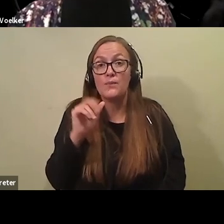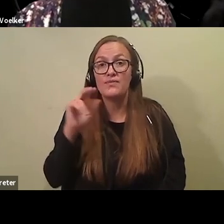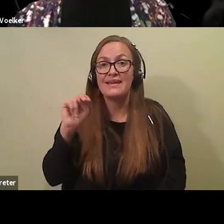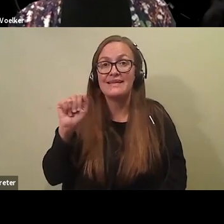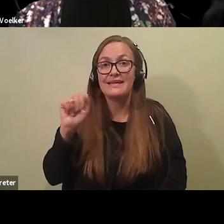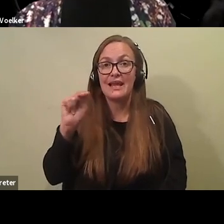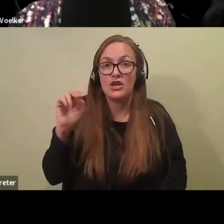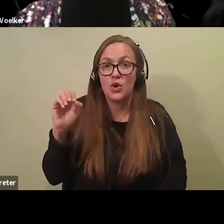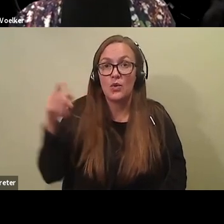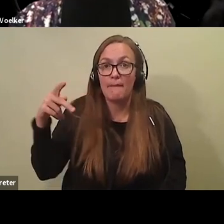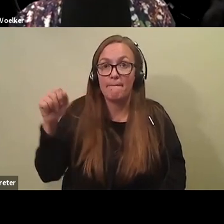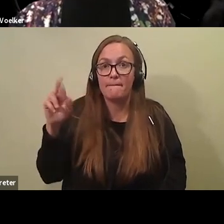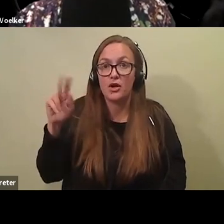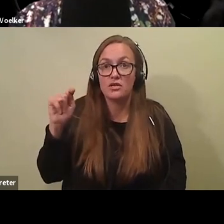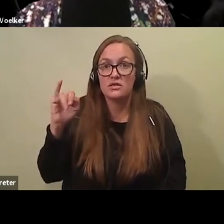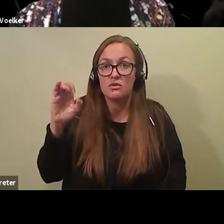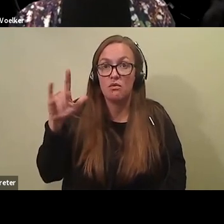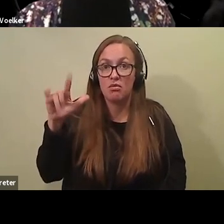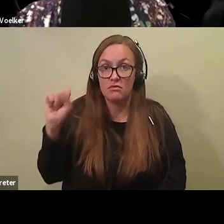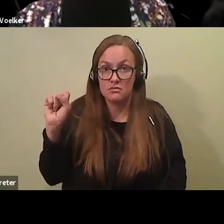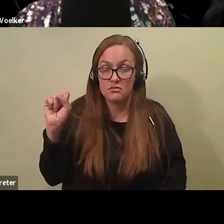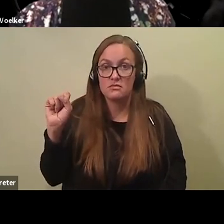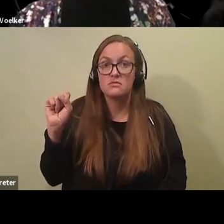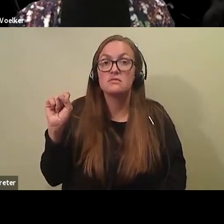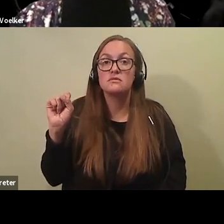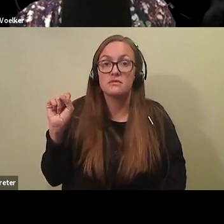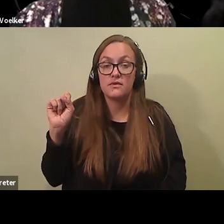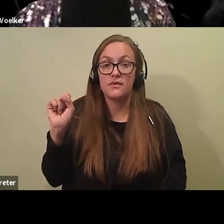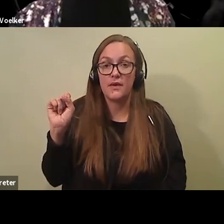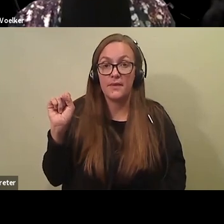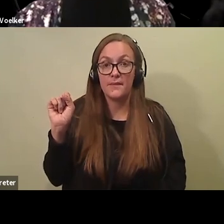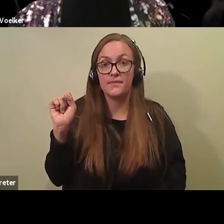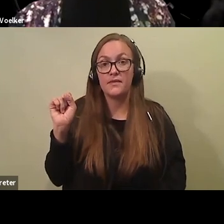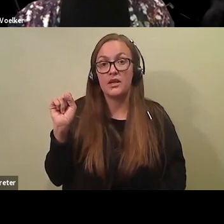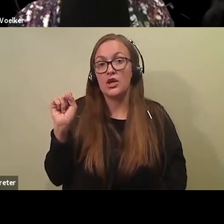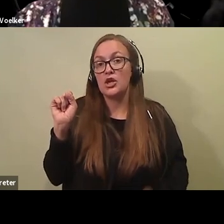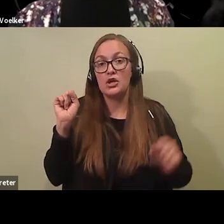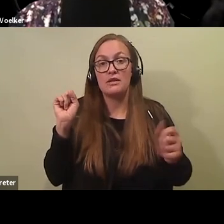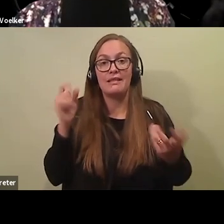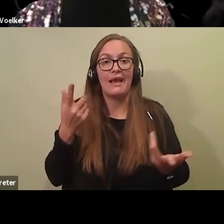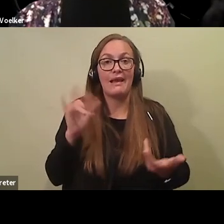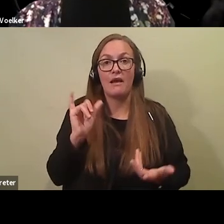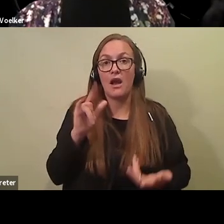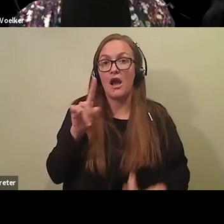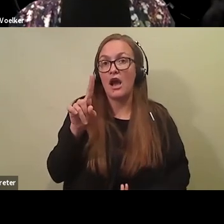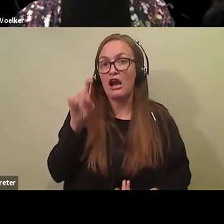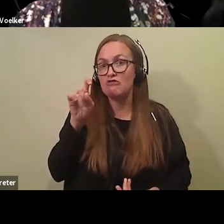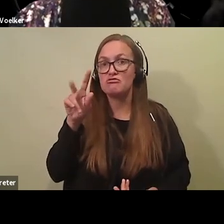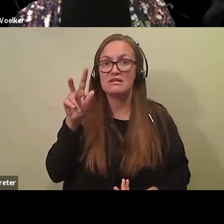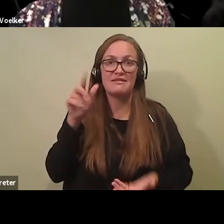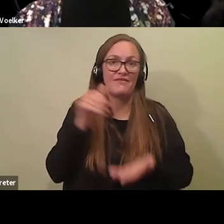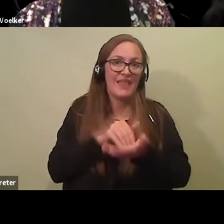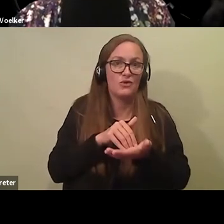nanoparticles size. So they're like, maybe on the order of hundreds or thousands of atoms together. But